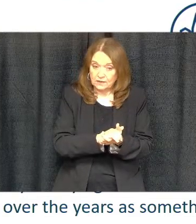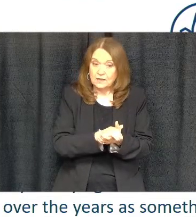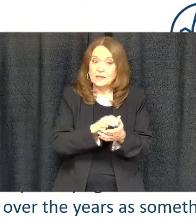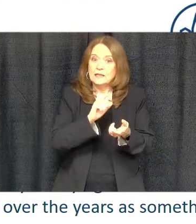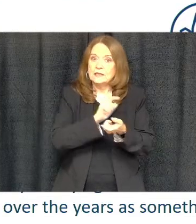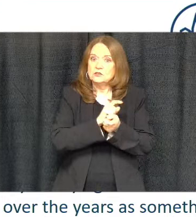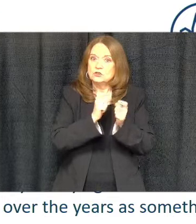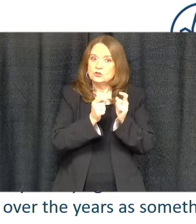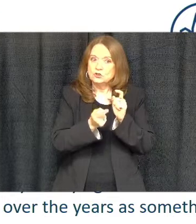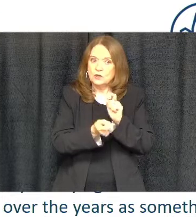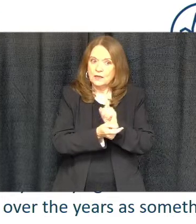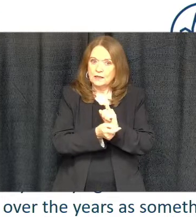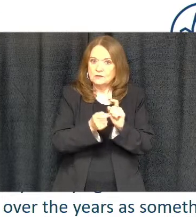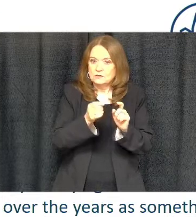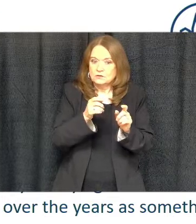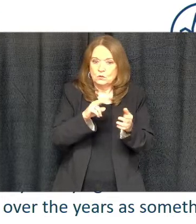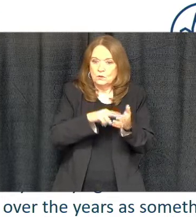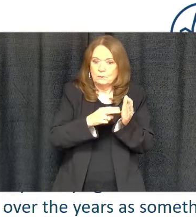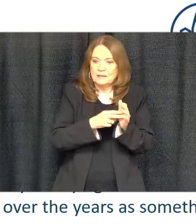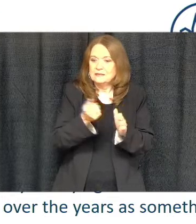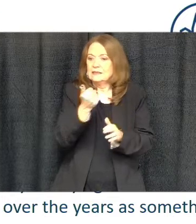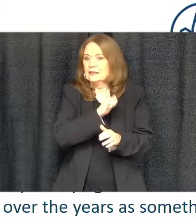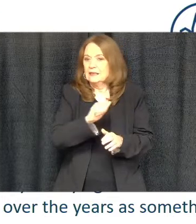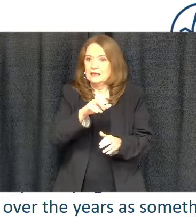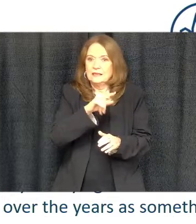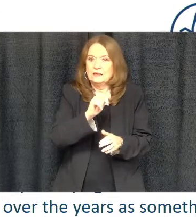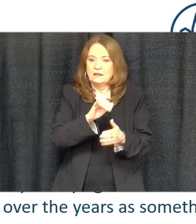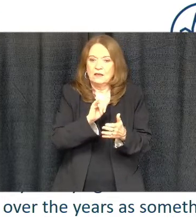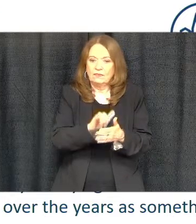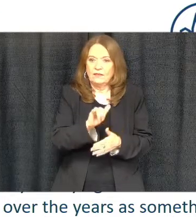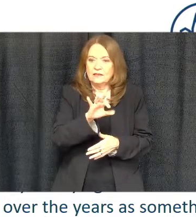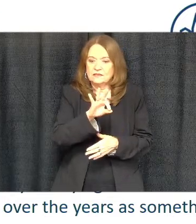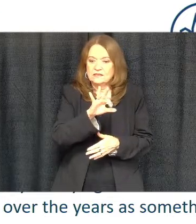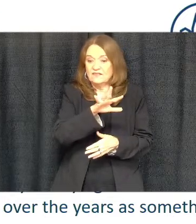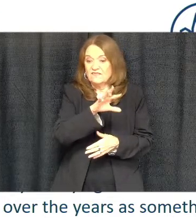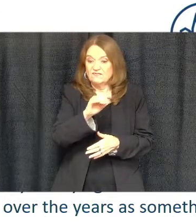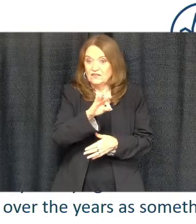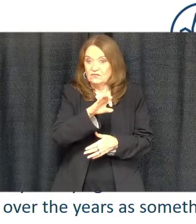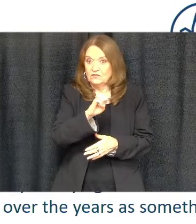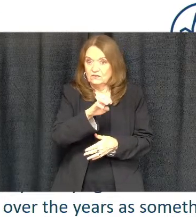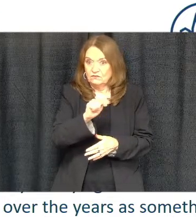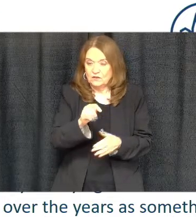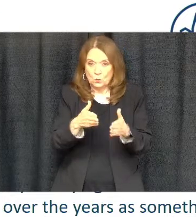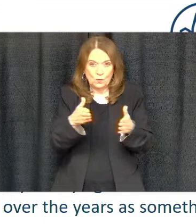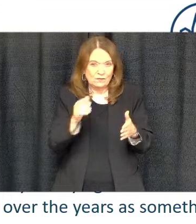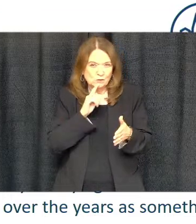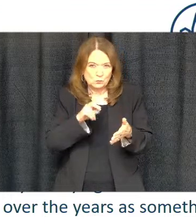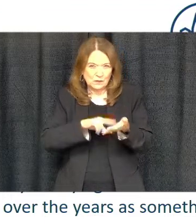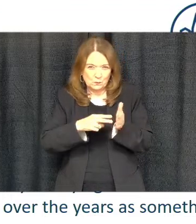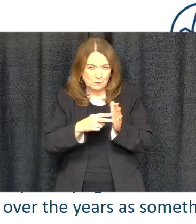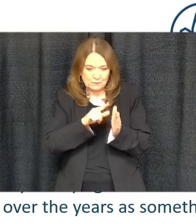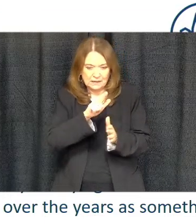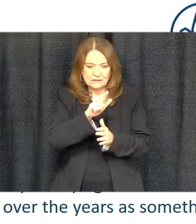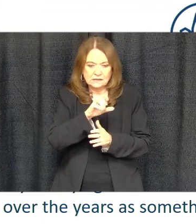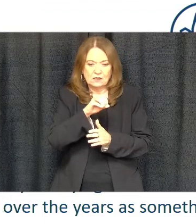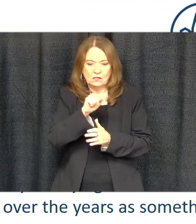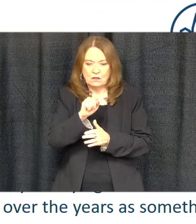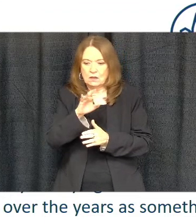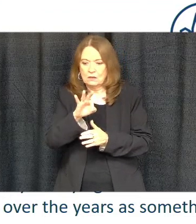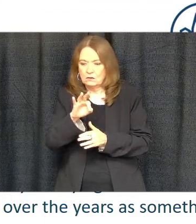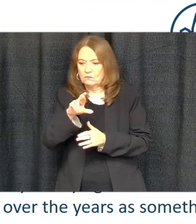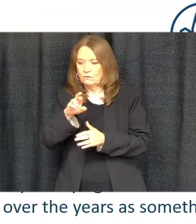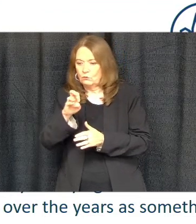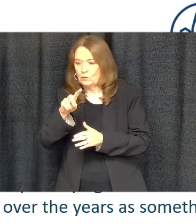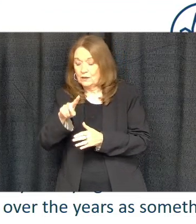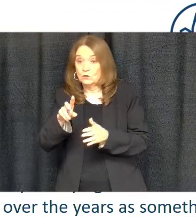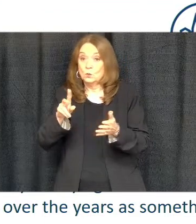changed to a point where that just means any lot that's 50 feet wide. And that's not exactly what lot of record means. A legal lot of record means it was legal to